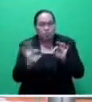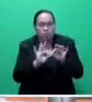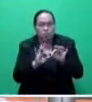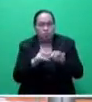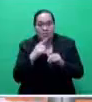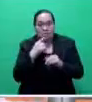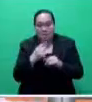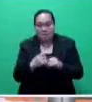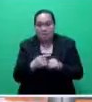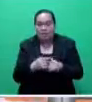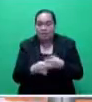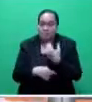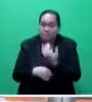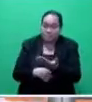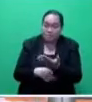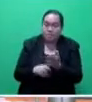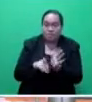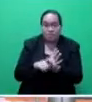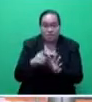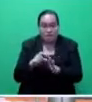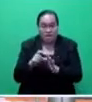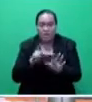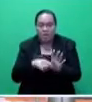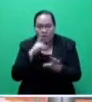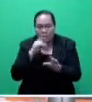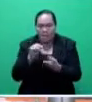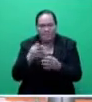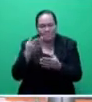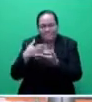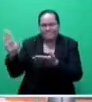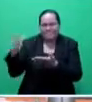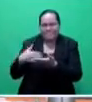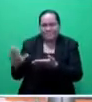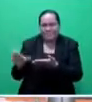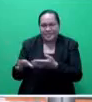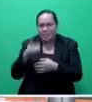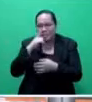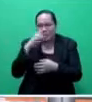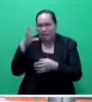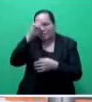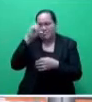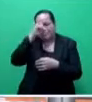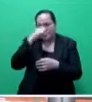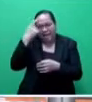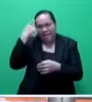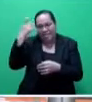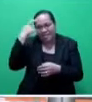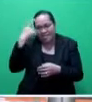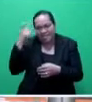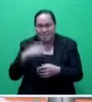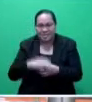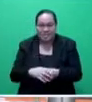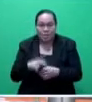Honourable Minister Reddy, also it could get rid of also perceived or real conflicts of interest that may exist when you